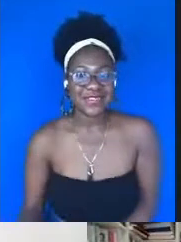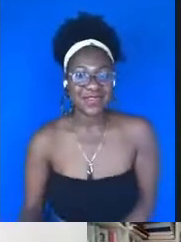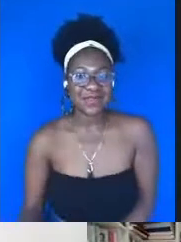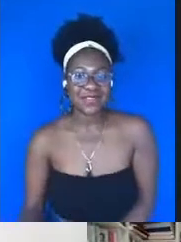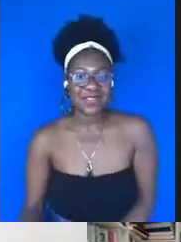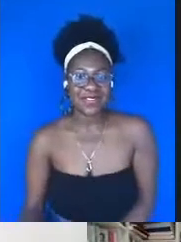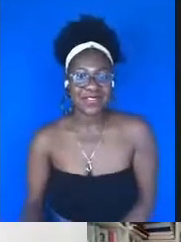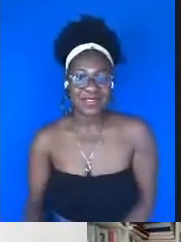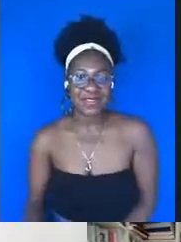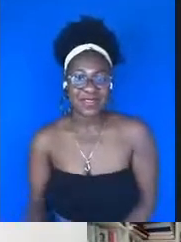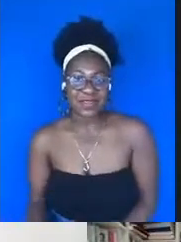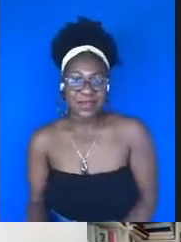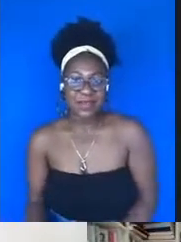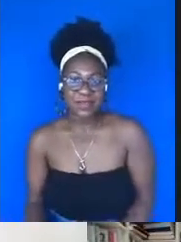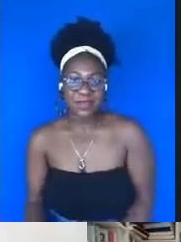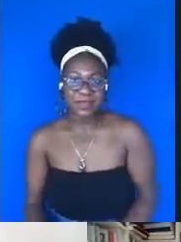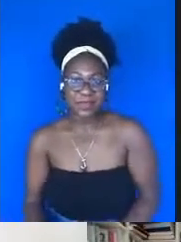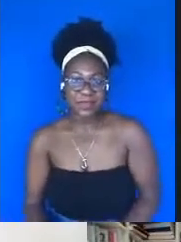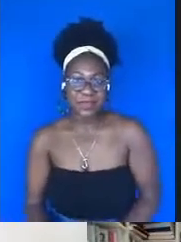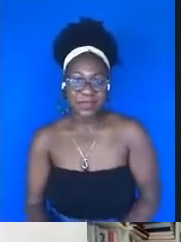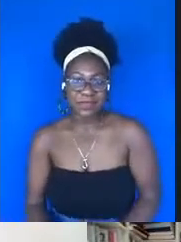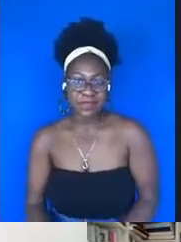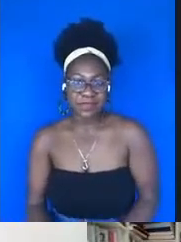I always think of like the word conduit,